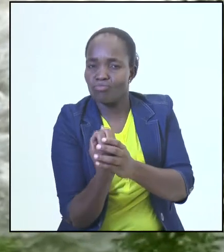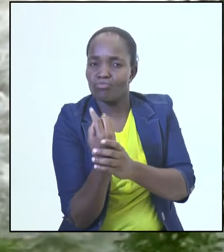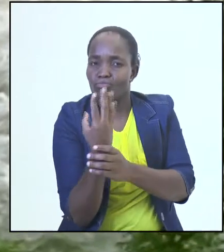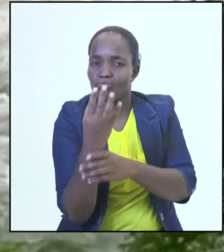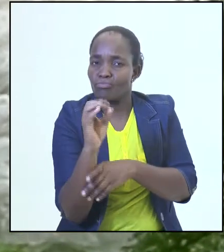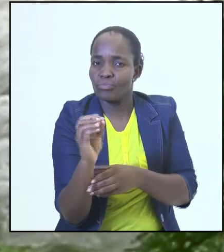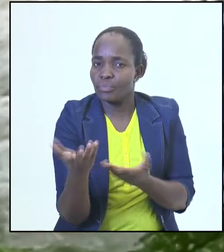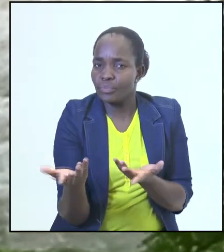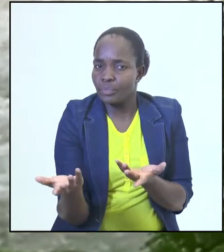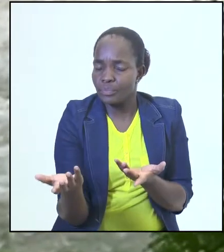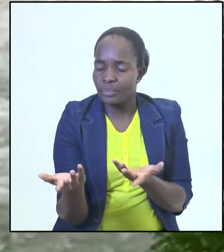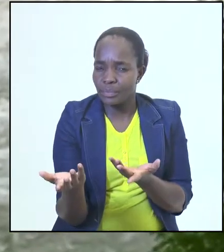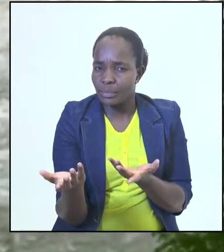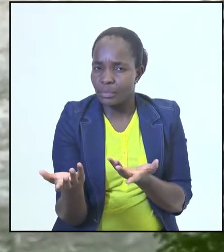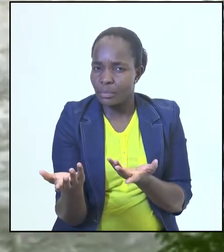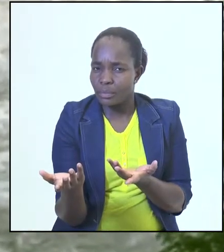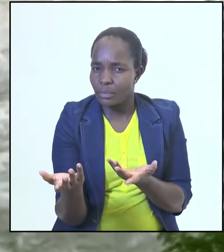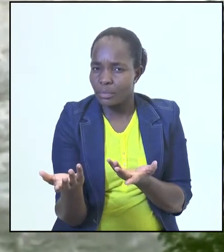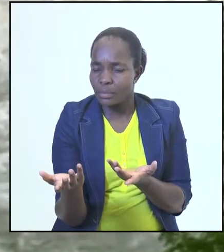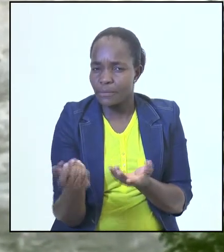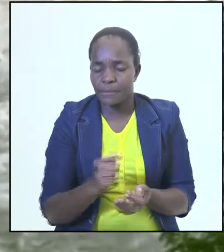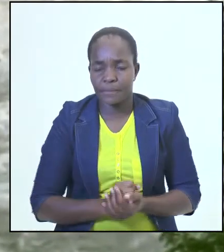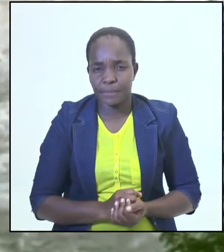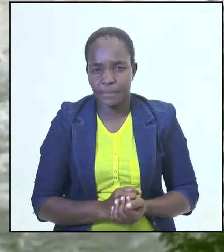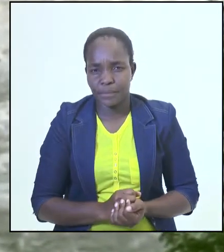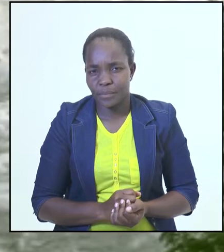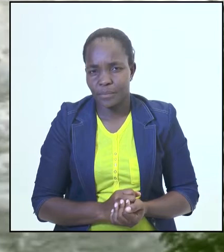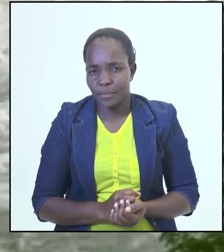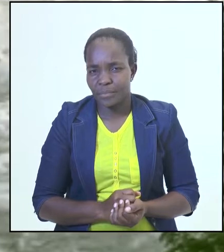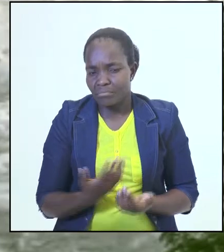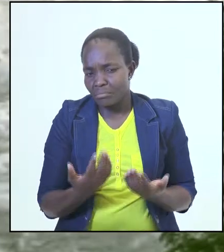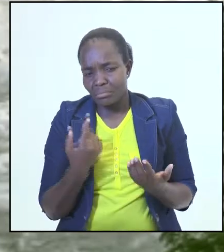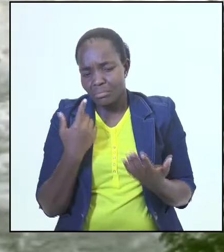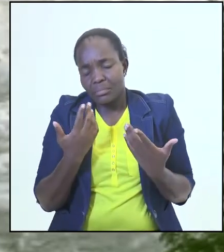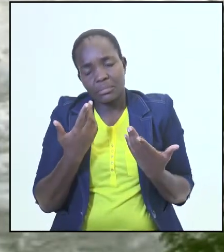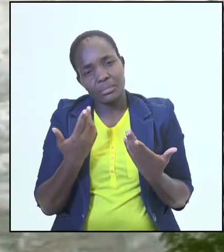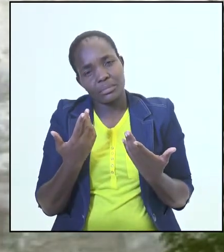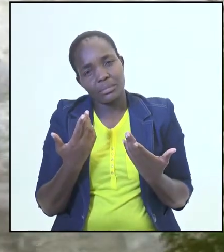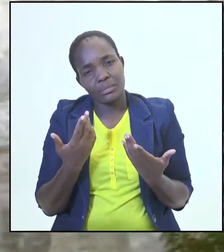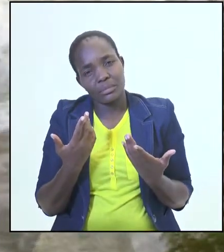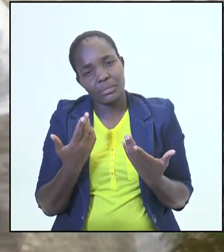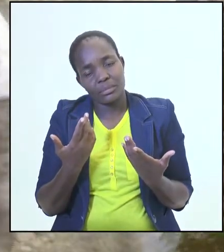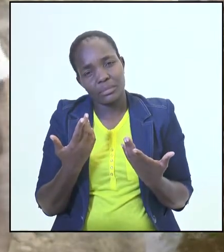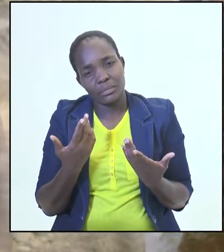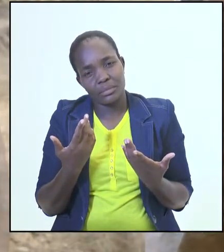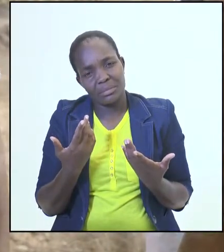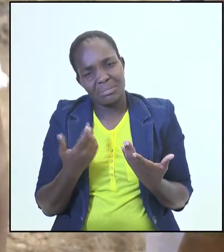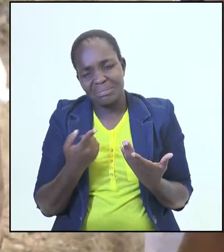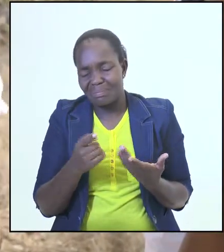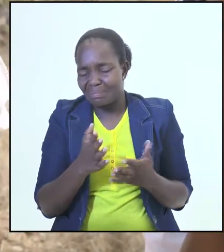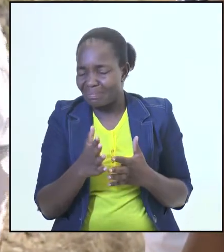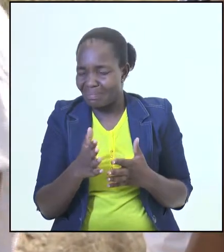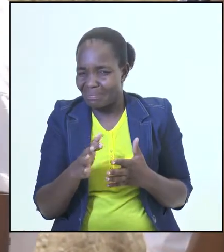Gee, just look at all that water. Considering what water costs in the city, imagine it must be very